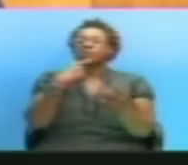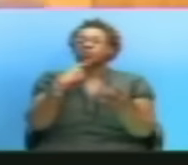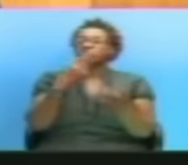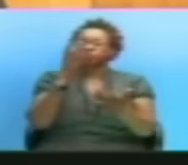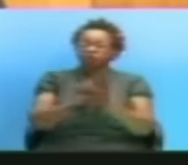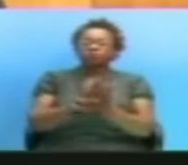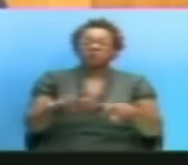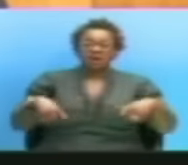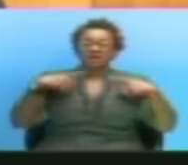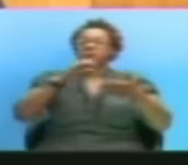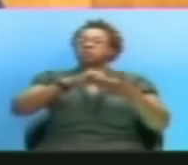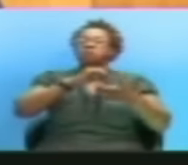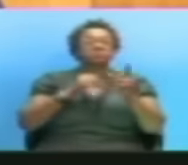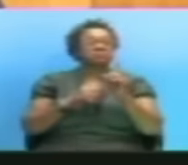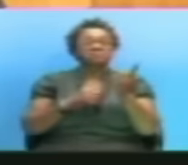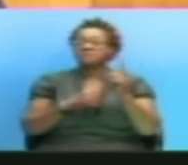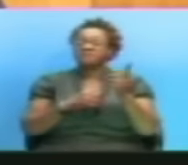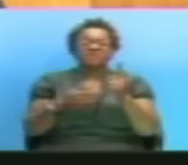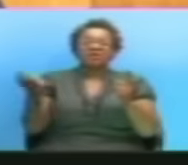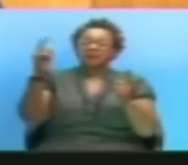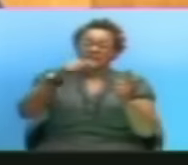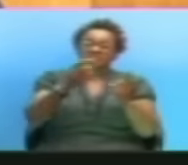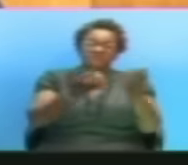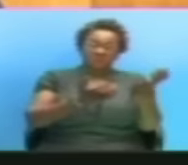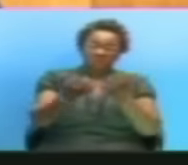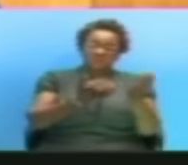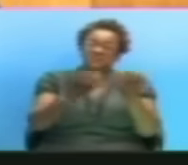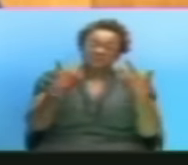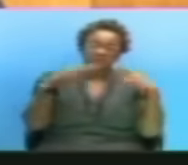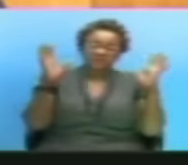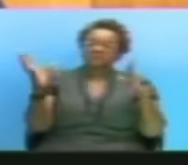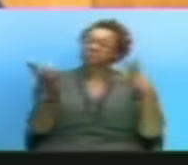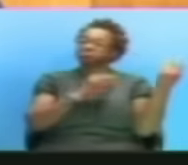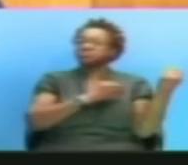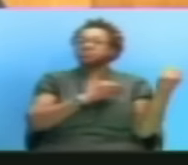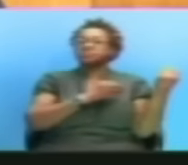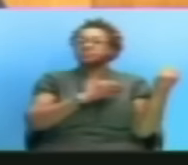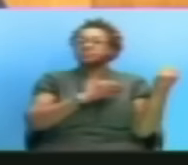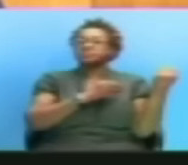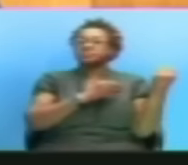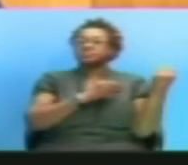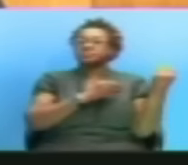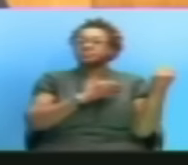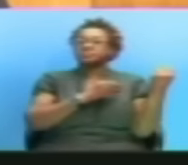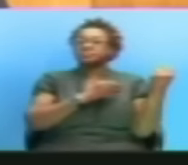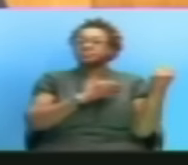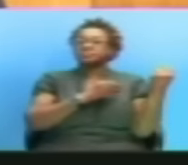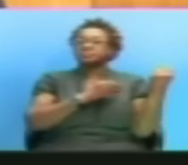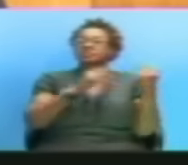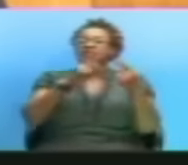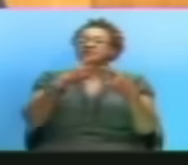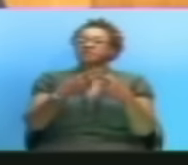really live in Buru Buru. Mm-hmm. They come do their business, they run businesses, at the end of the day they leave. Mm-hmm.